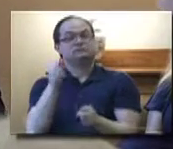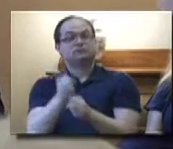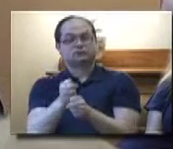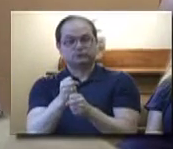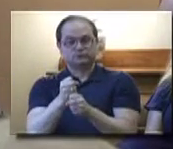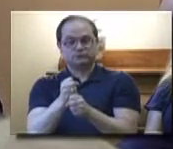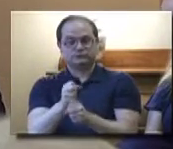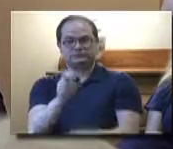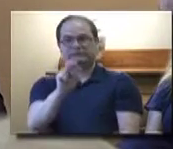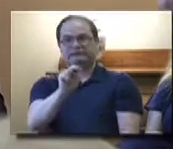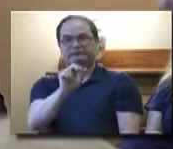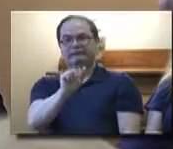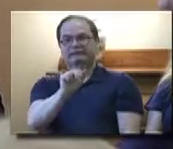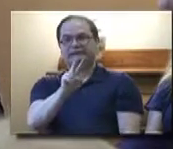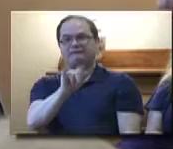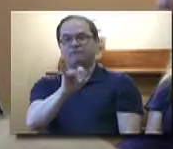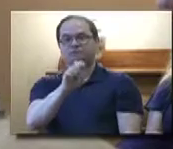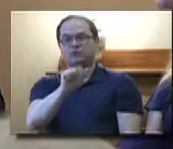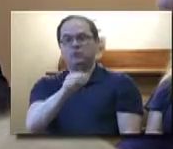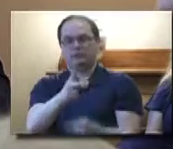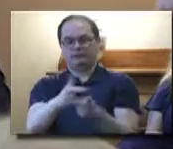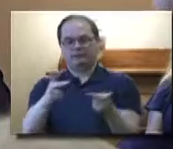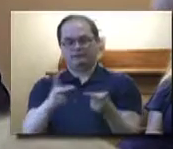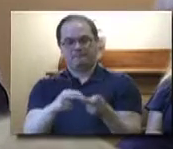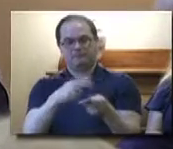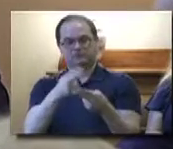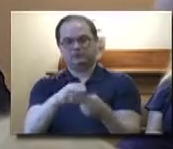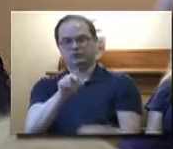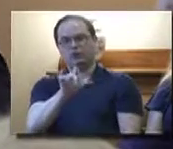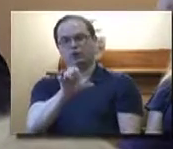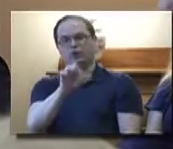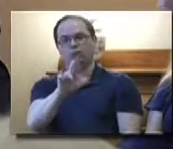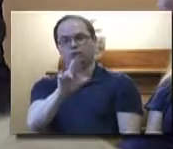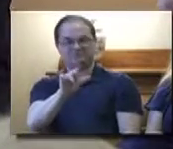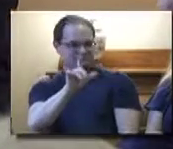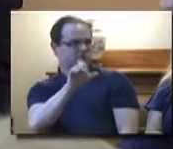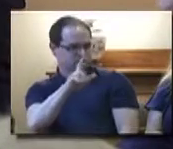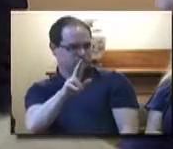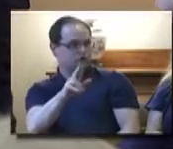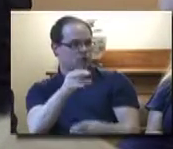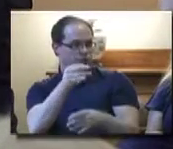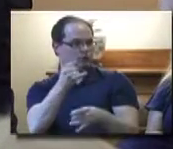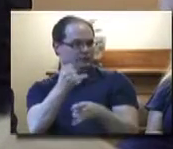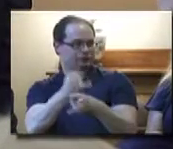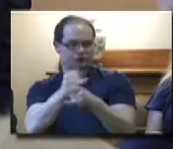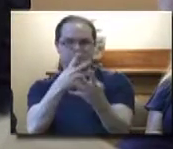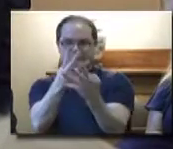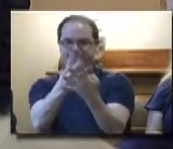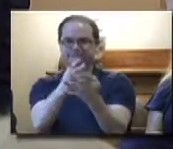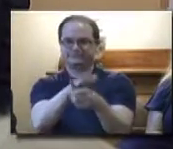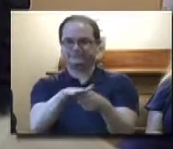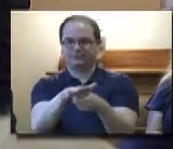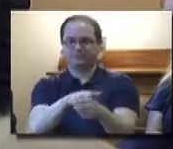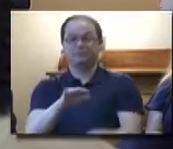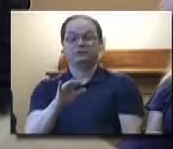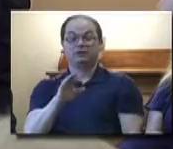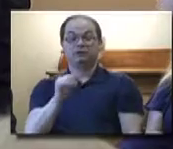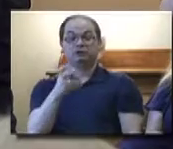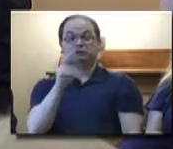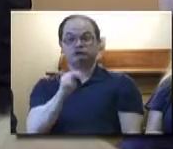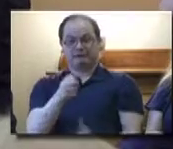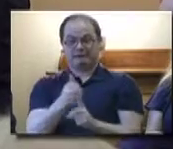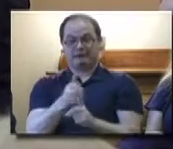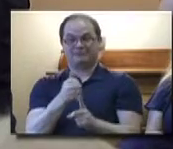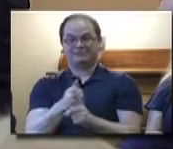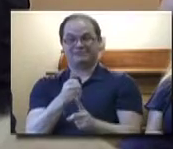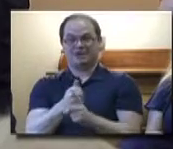in Navasota, in a place called Luther, it's the Luther Unit for the Texas Department of Criminal Justice, John